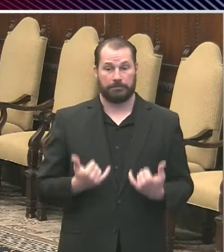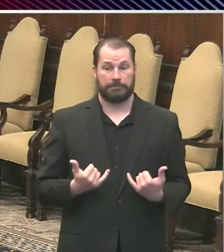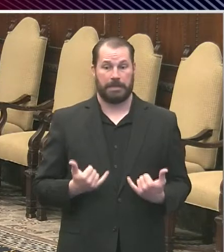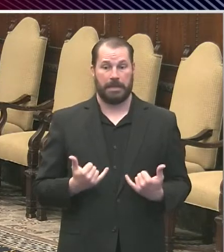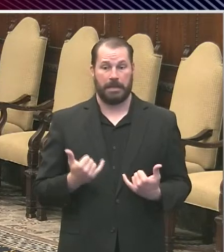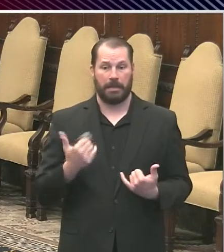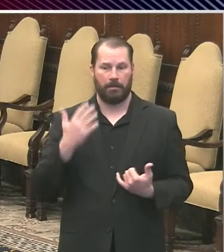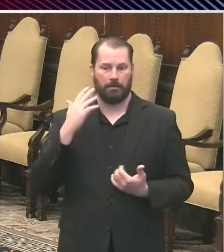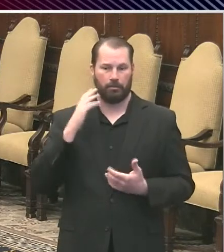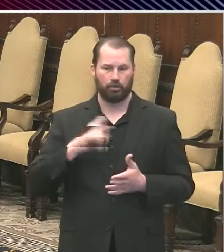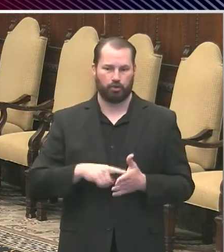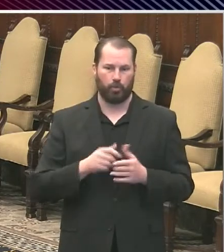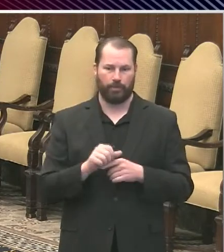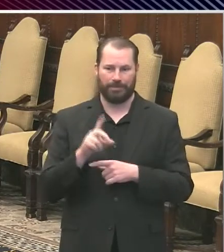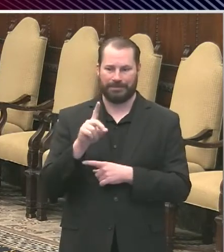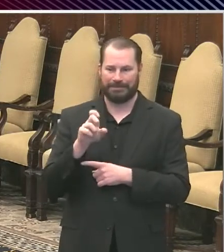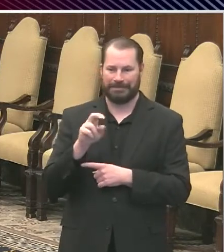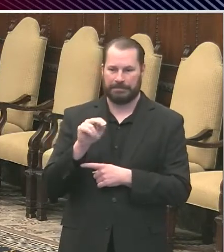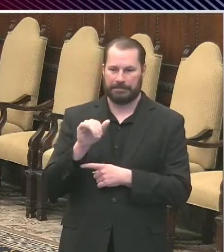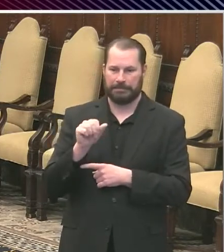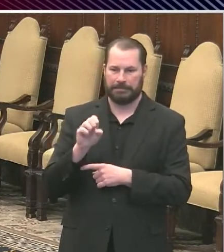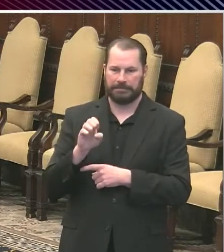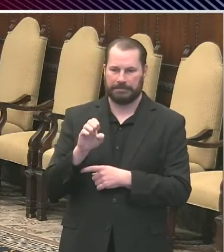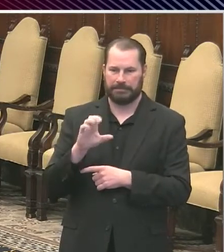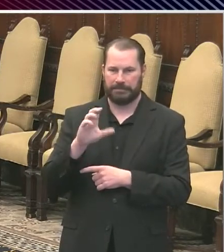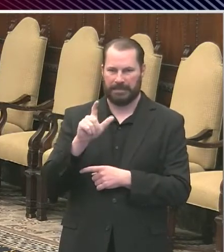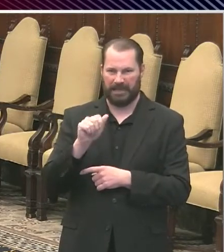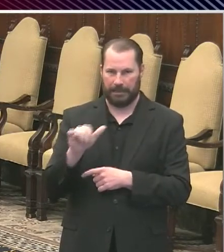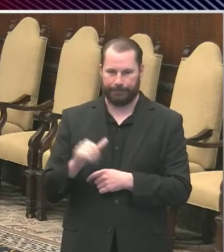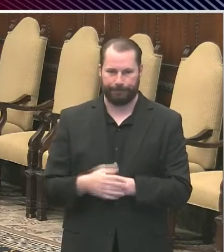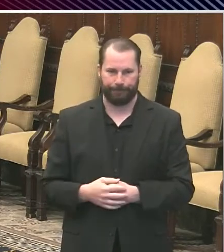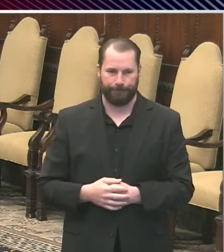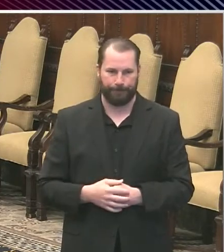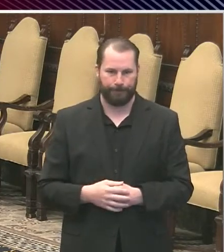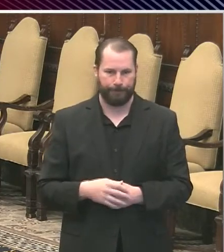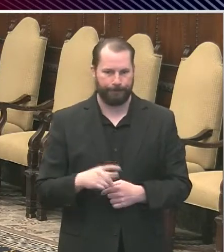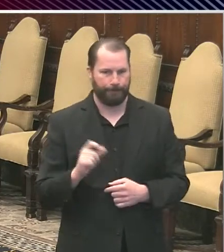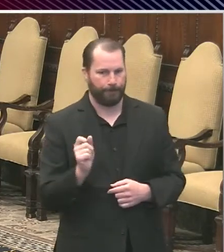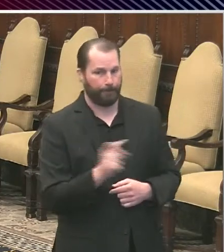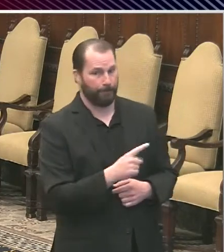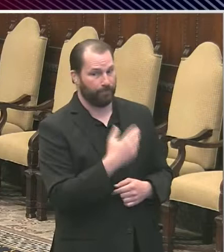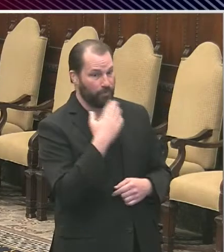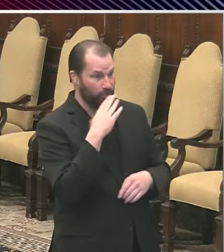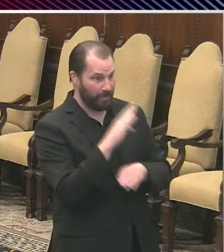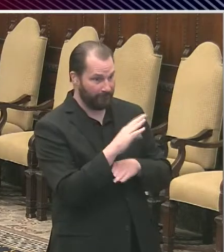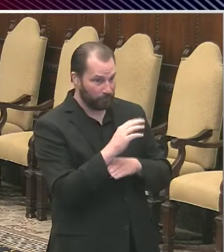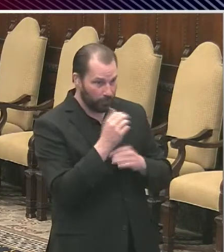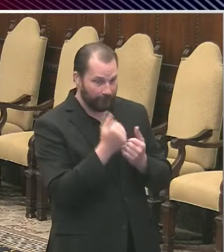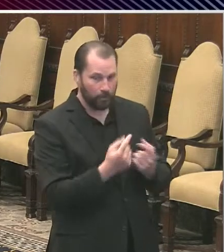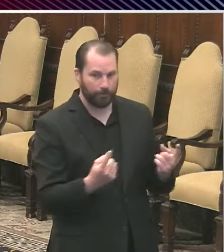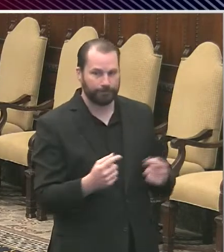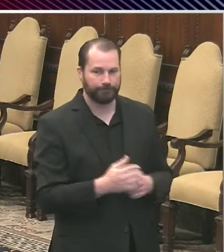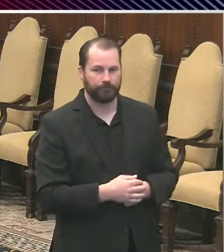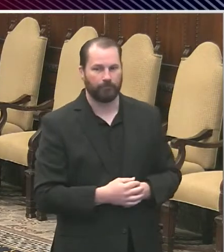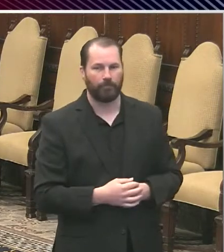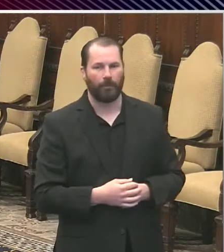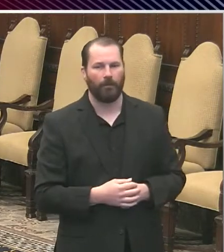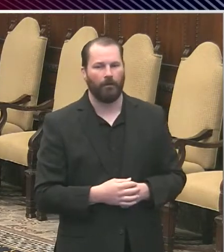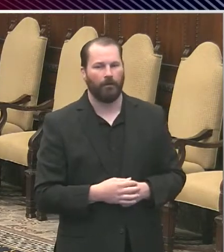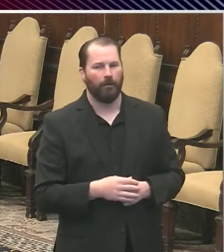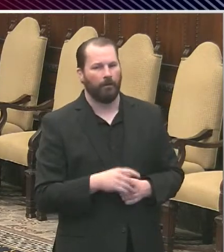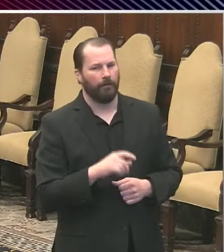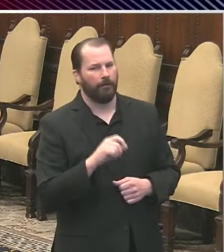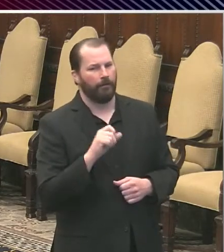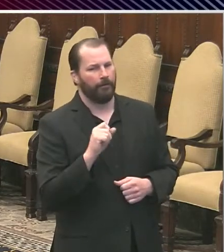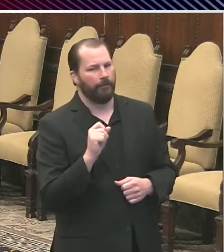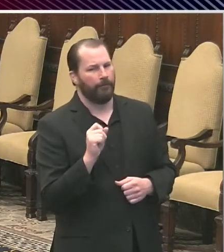of the Philadelphia Sunday Sun. Denise? Good afternoon, everyone. My question